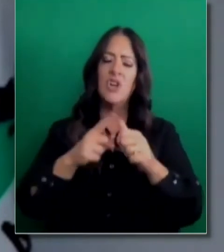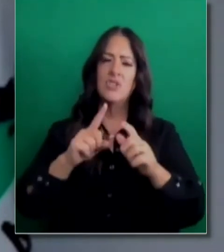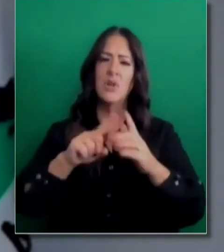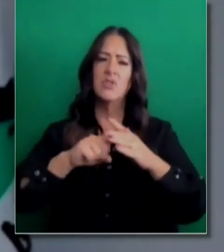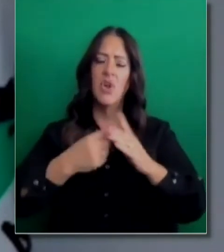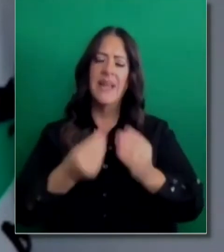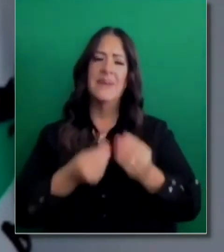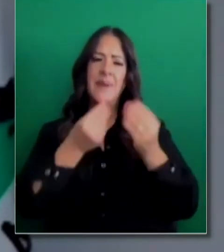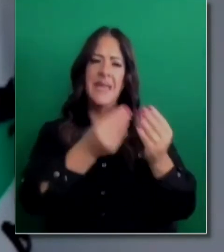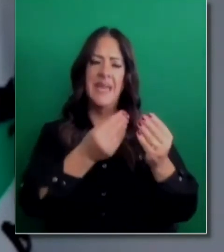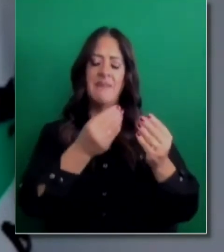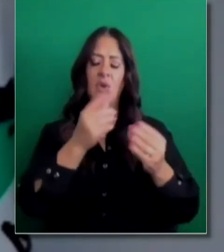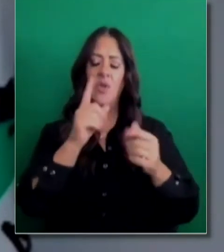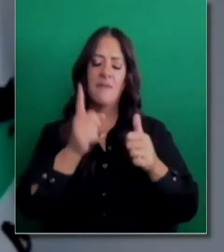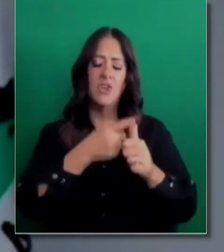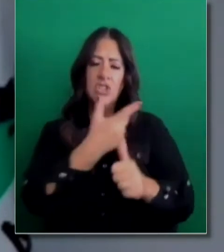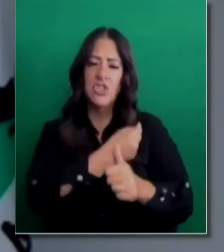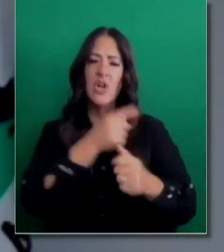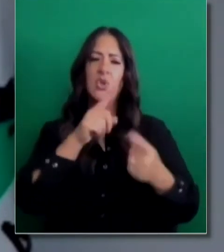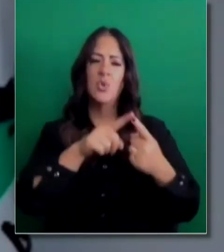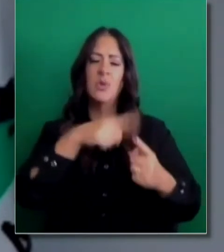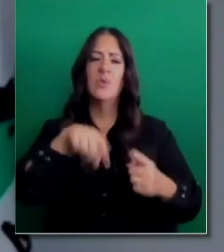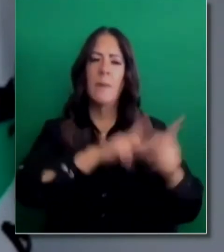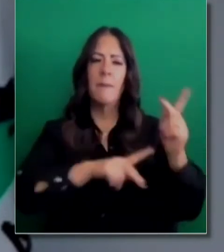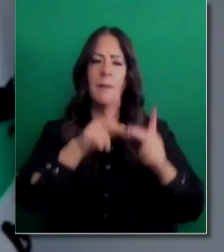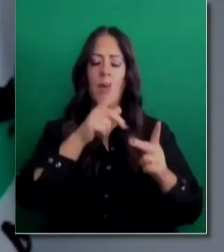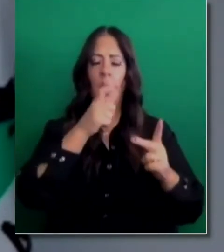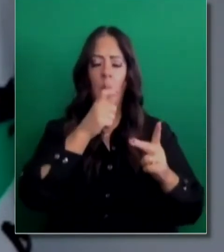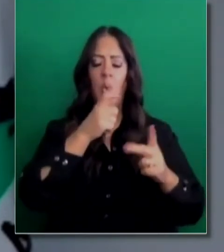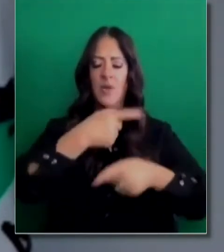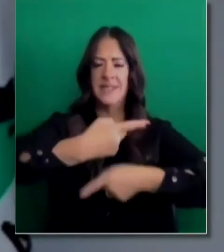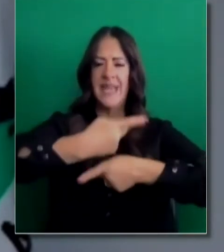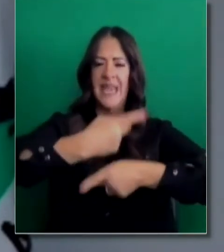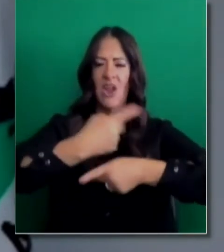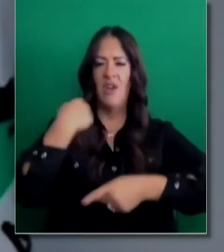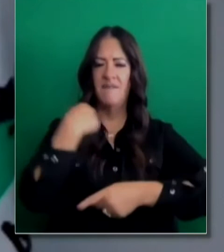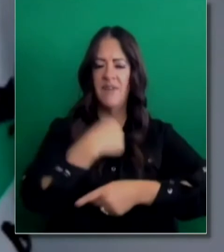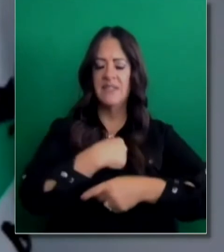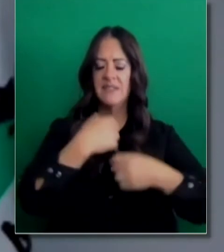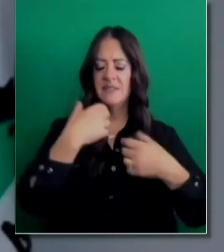of us, making sure that they're protected and safe on the front lines of the surge,